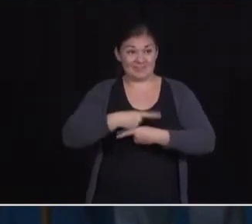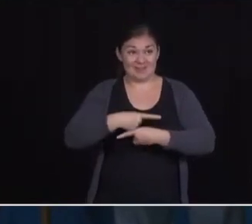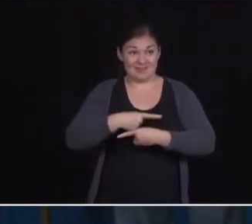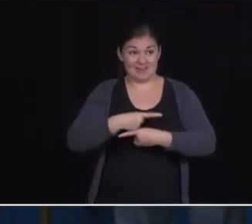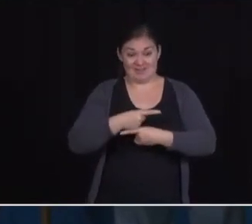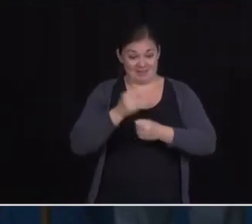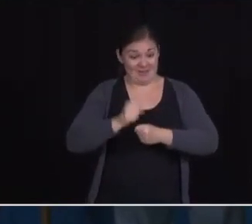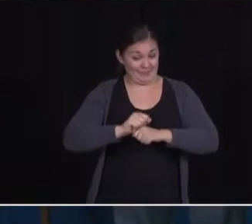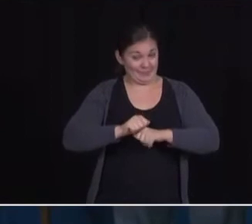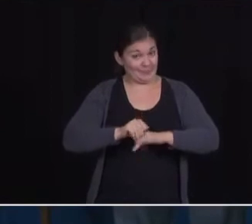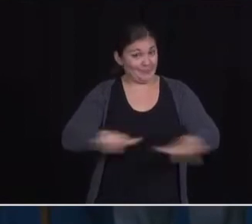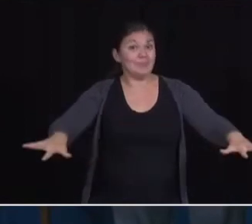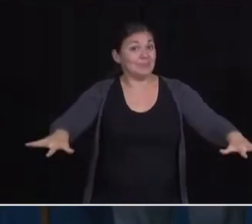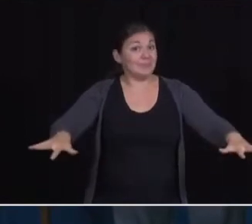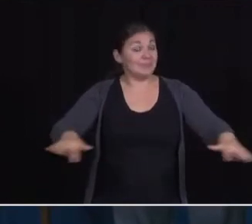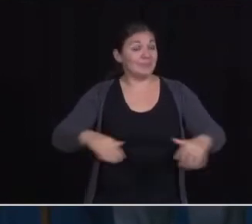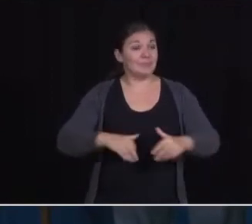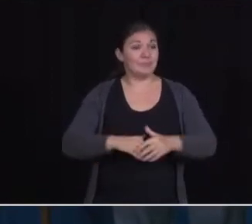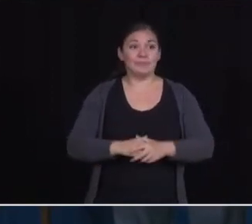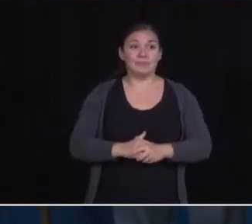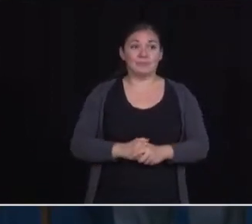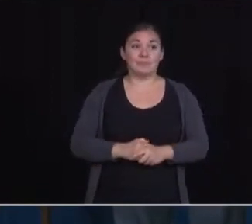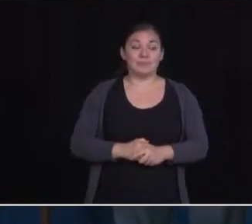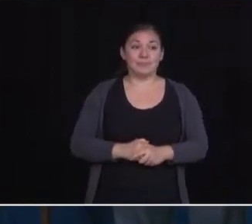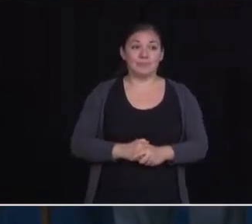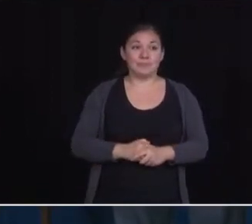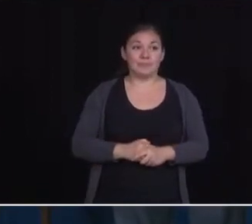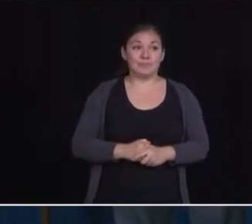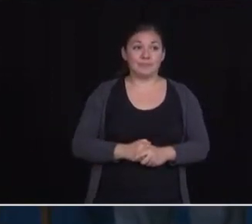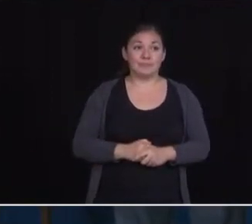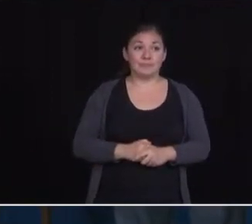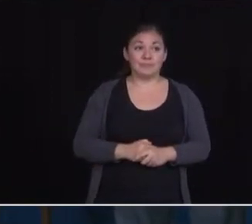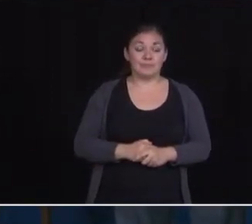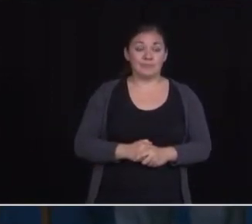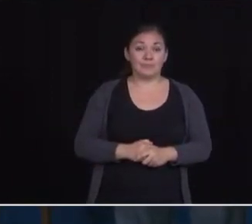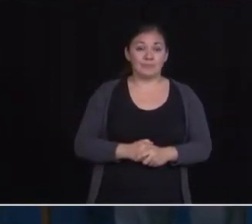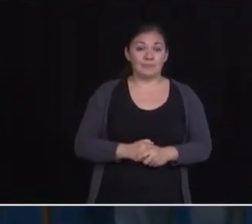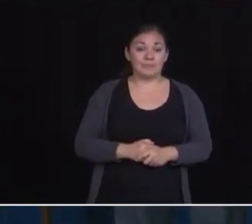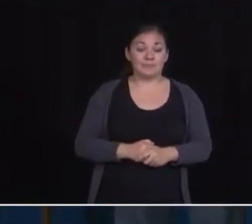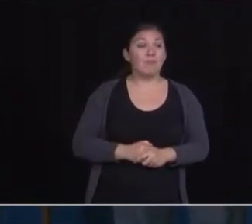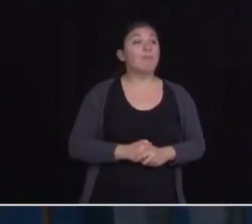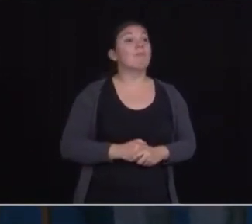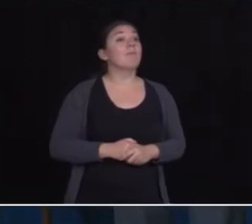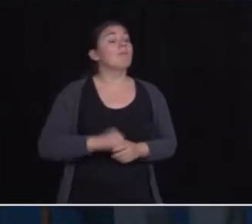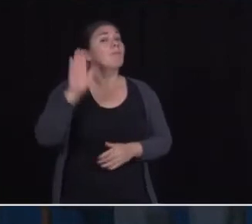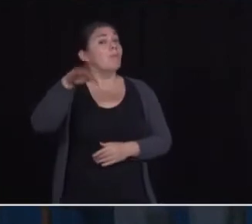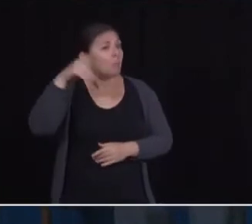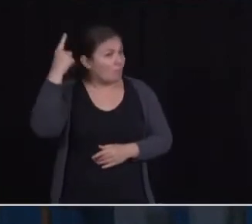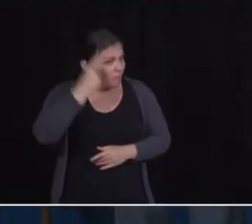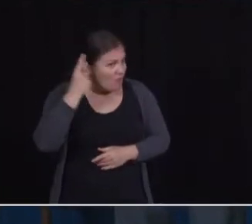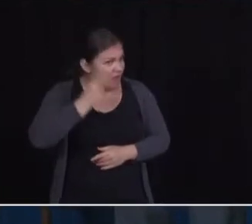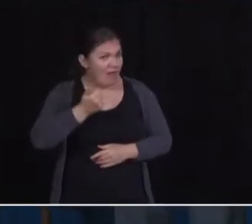there been any talk about locking down the most at risk, so seniors and those with serious health issues, and limiting